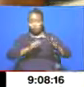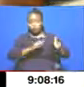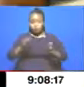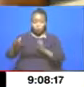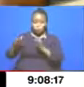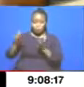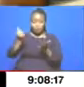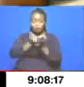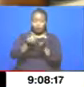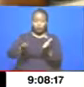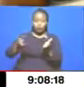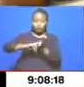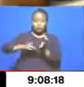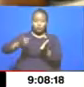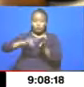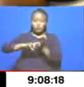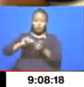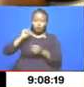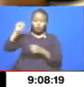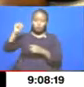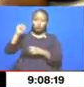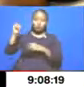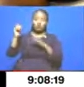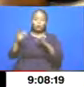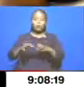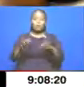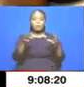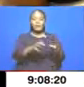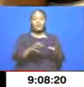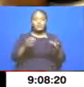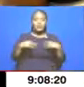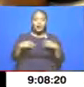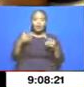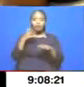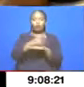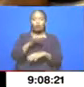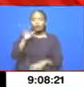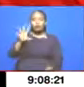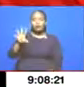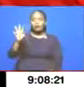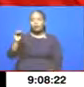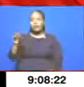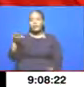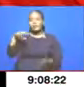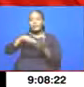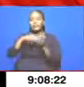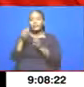Political Parties, brought together over 500 aspirants. For Prime Edition, I'm Gladys Mungai.